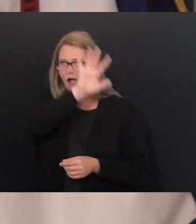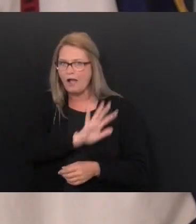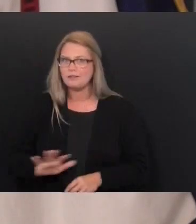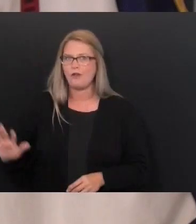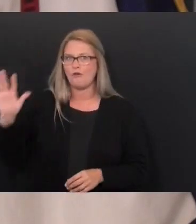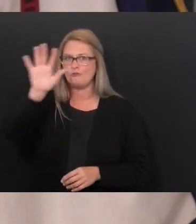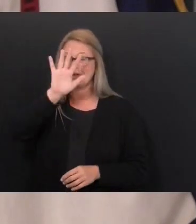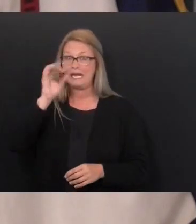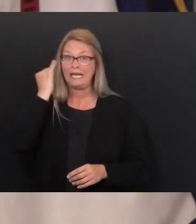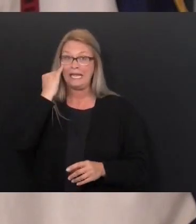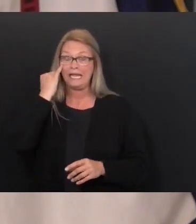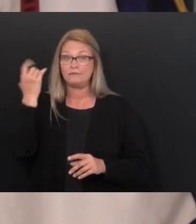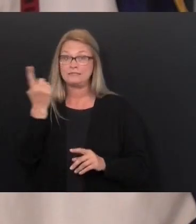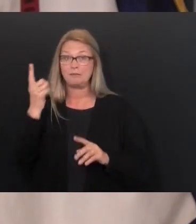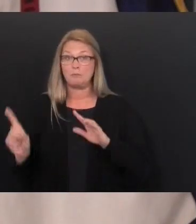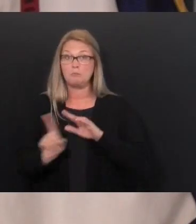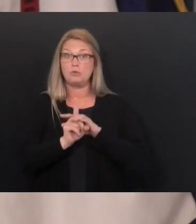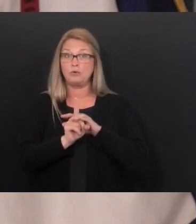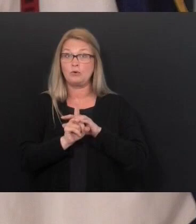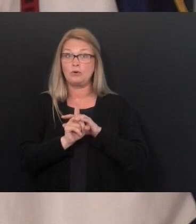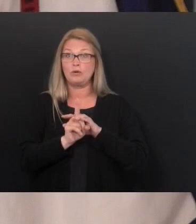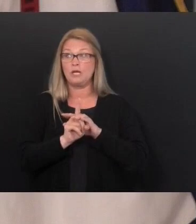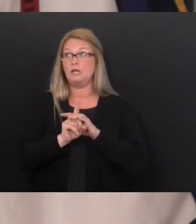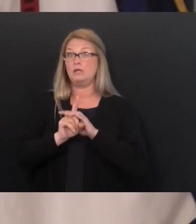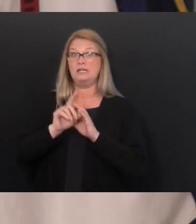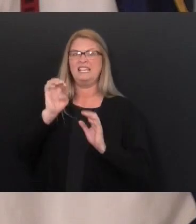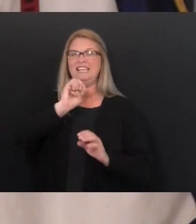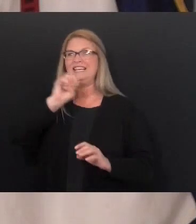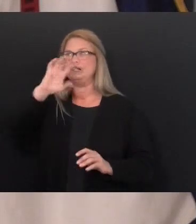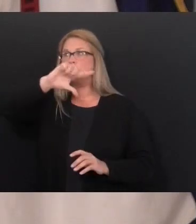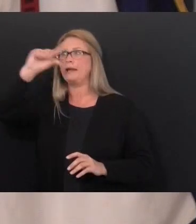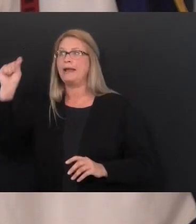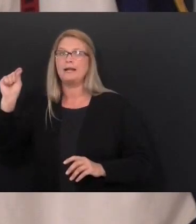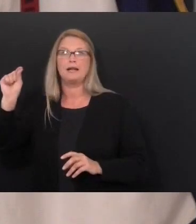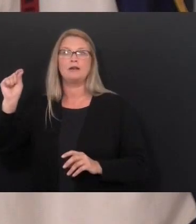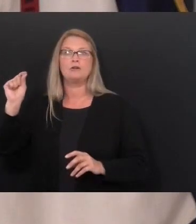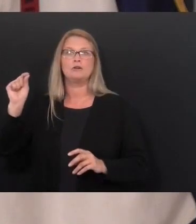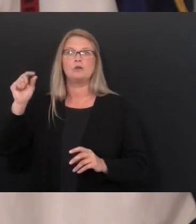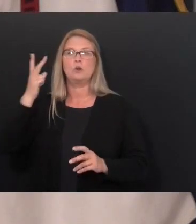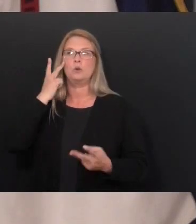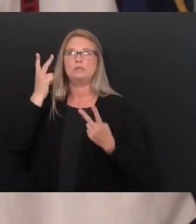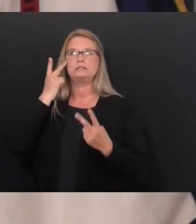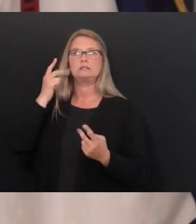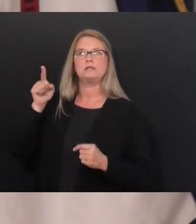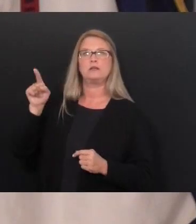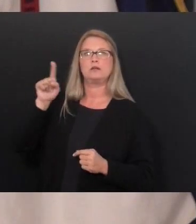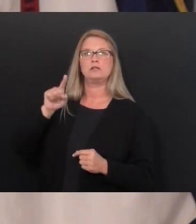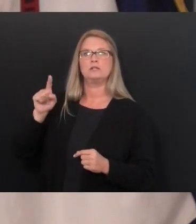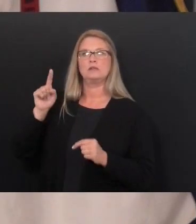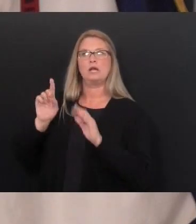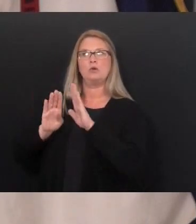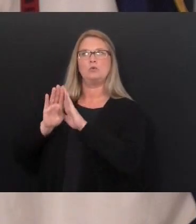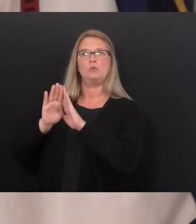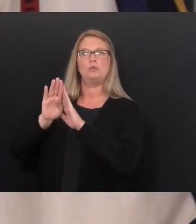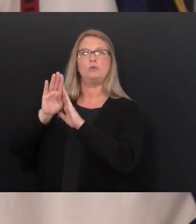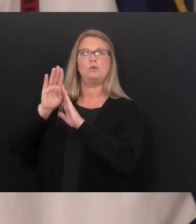get a situation, in one of the Eastern Panhandle counties and everything where we're starting to see an uptick and everything, we'll be on it.